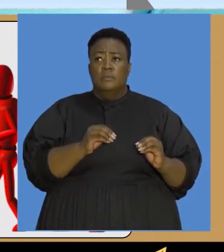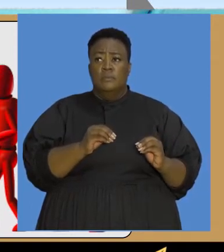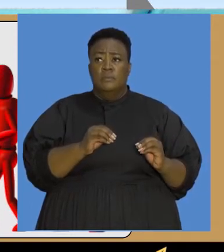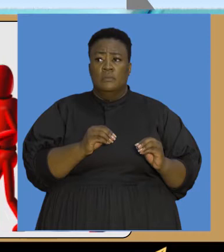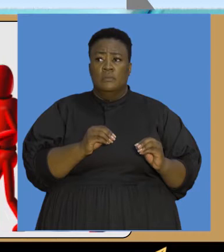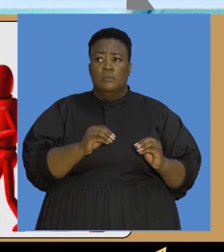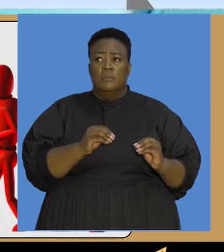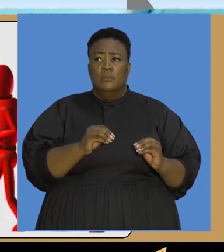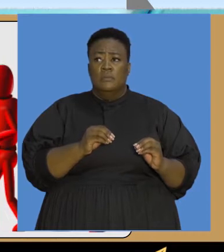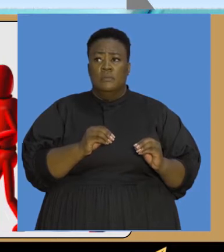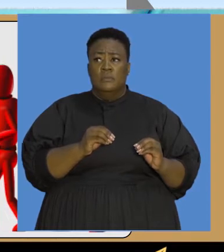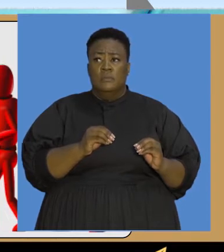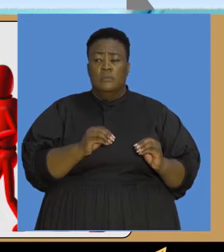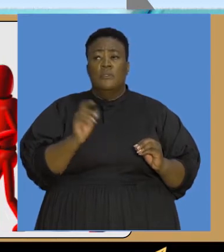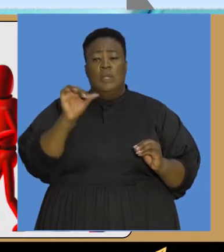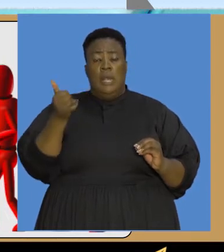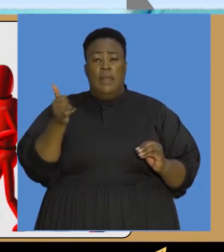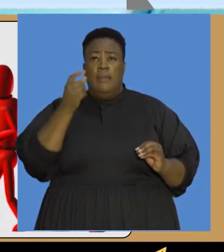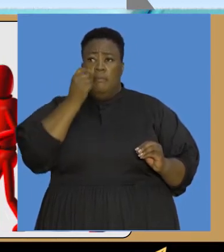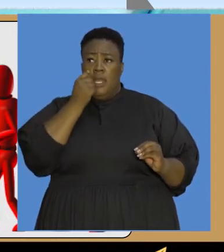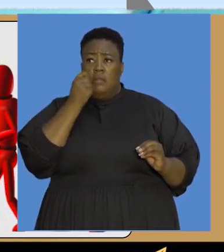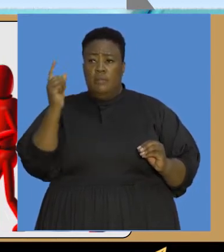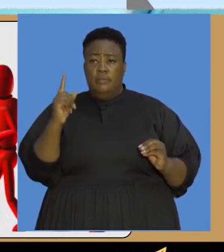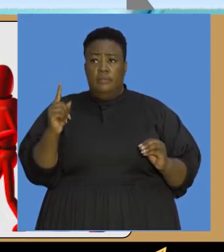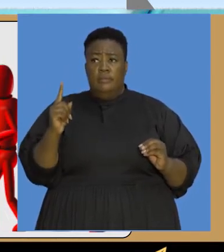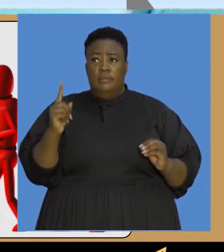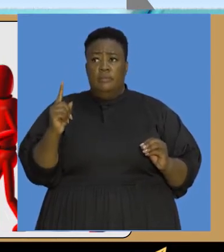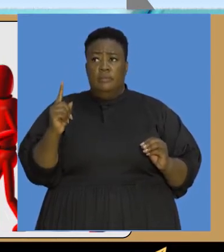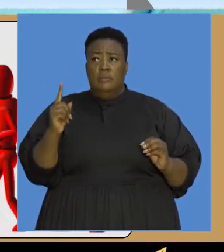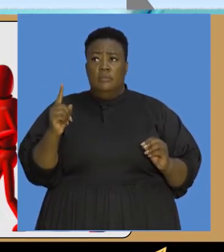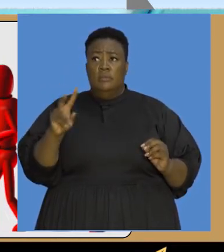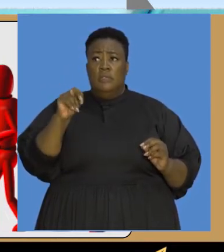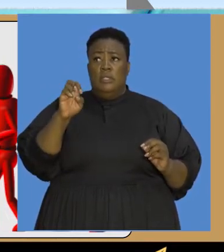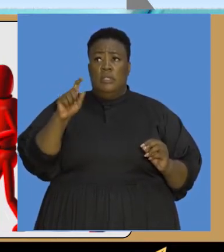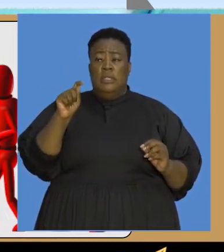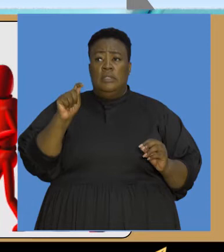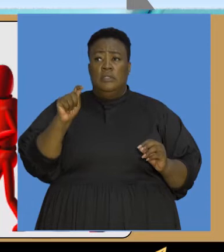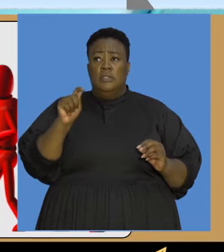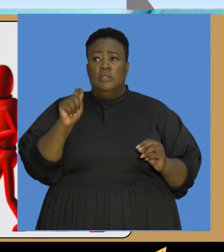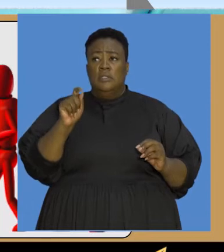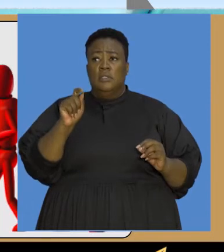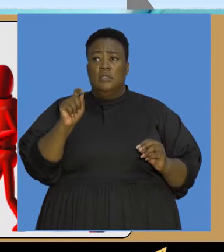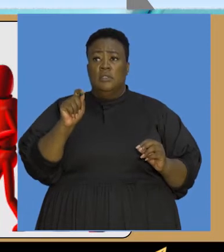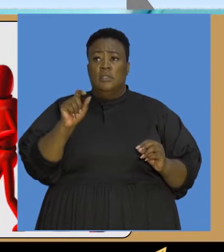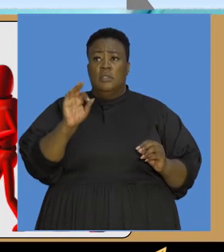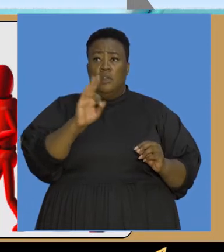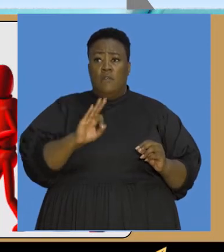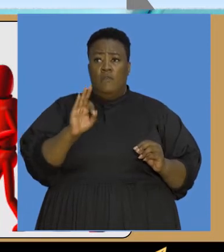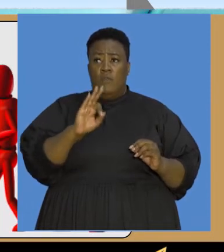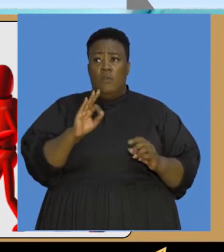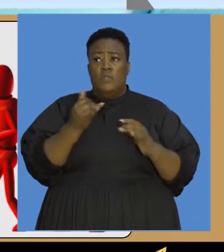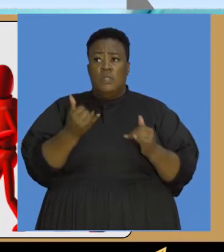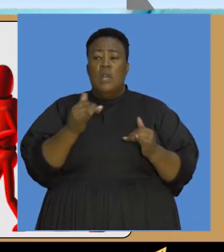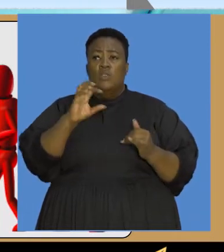up. I put the other one on. Net force is now 0. If you look at the speed, it